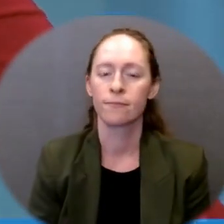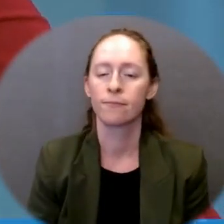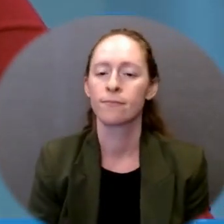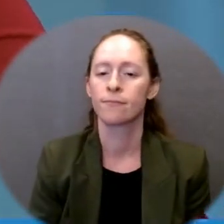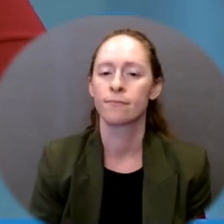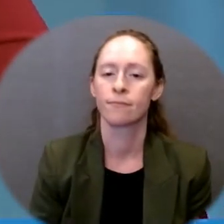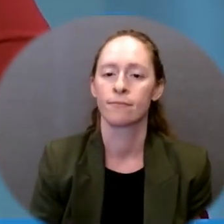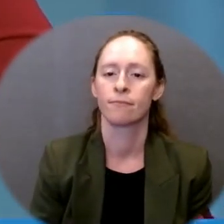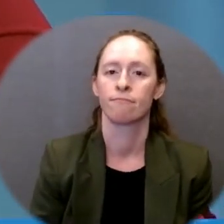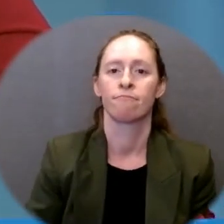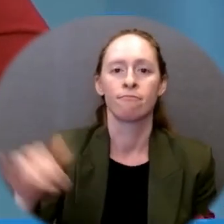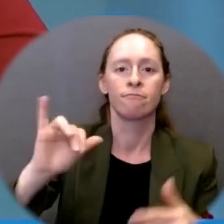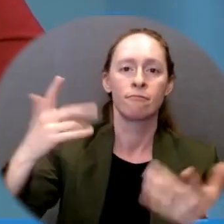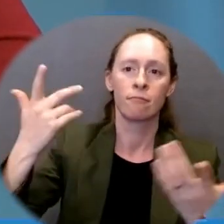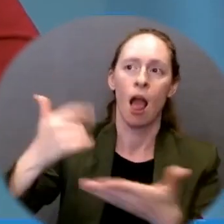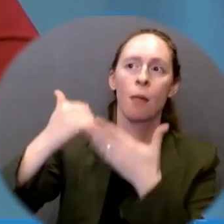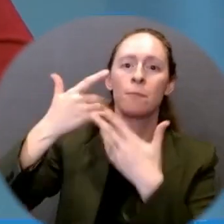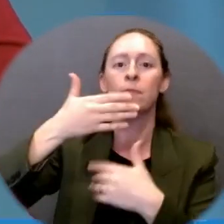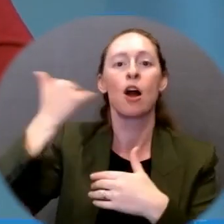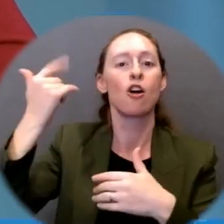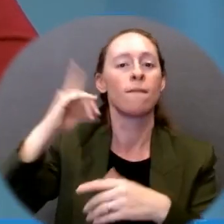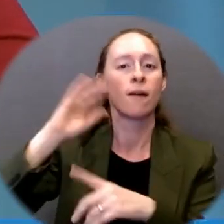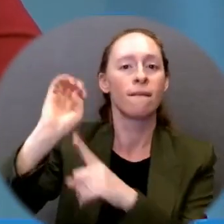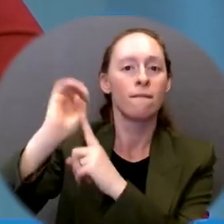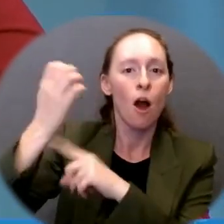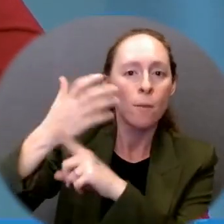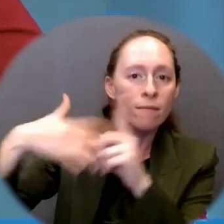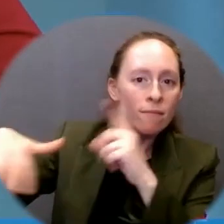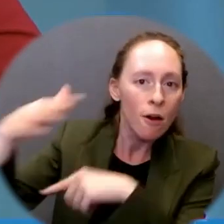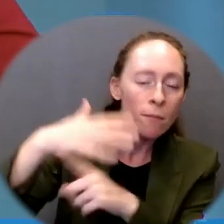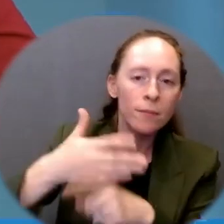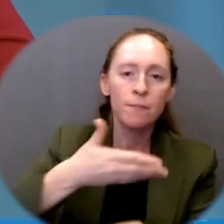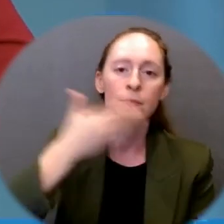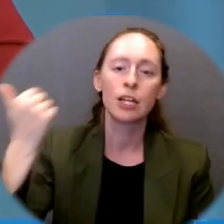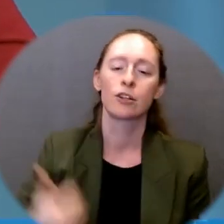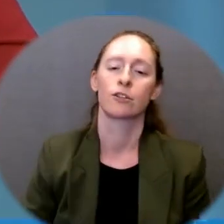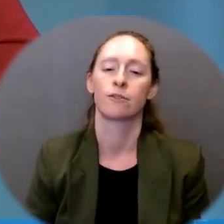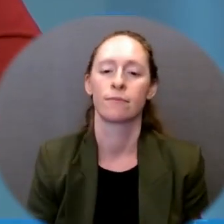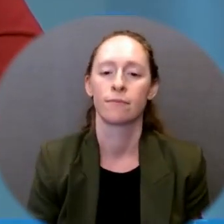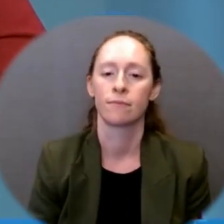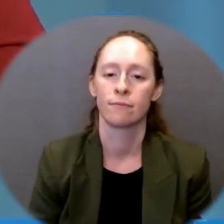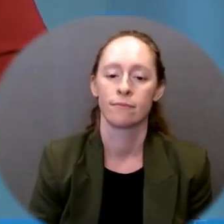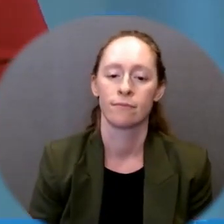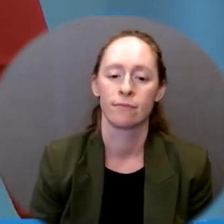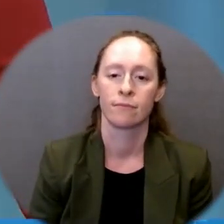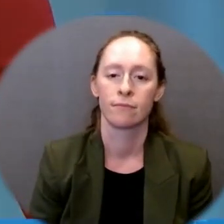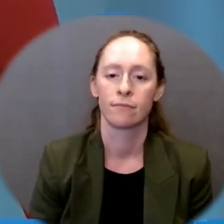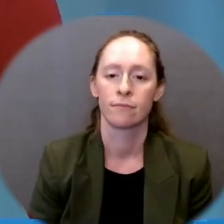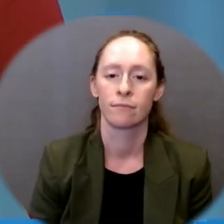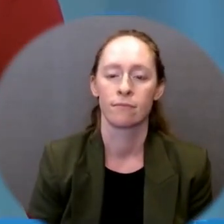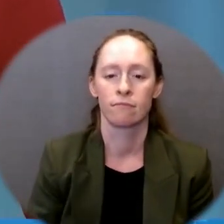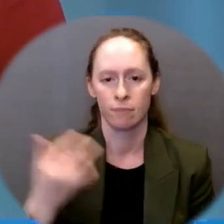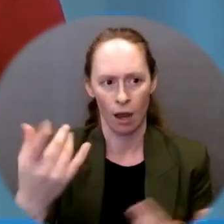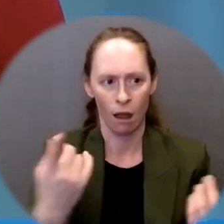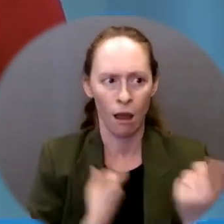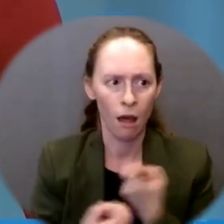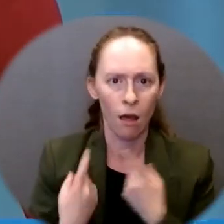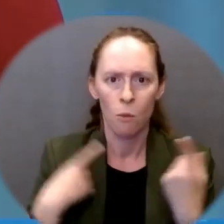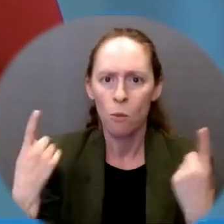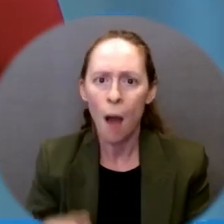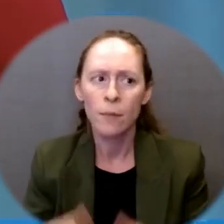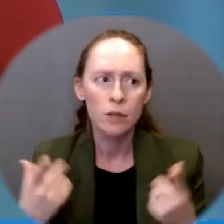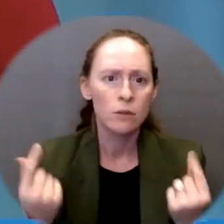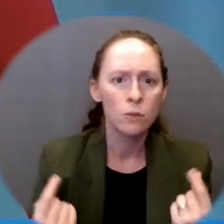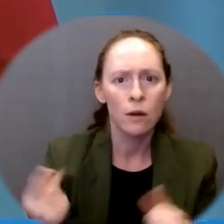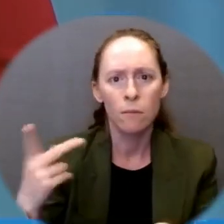fight climate change. As we are talking about extreme weather, I've gotten multiple questions on Puerto Rico and what the people of Puerto Rico, our brothers and sisters,